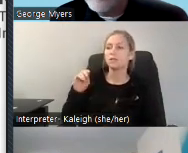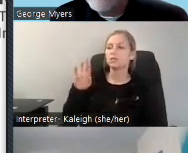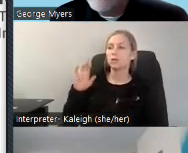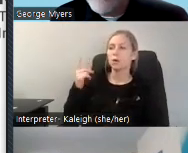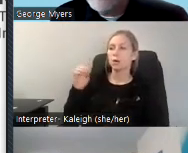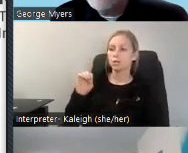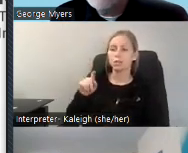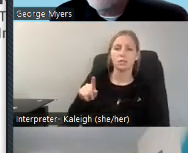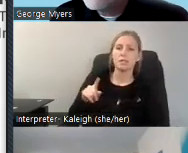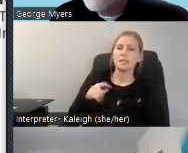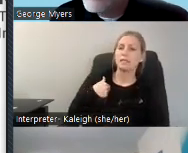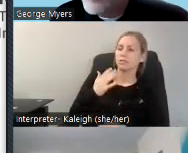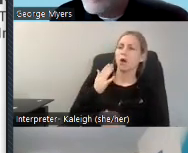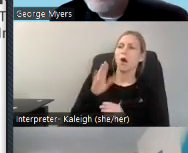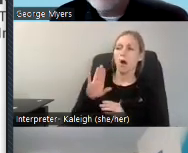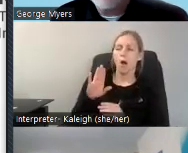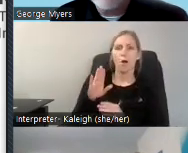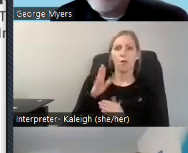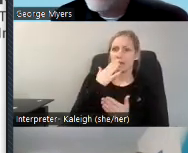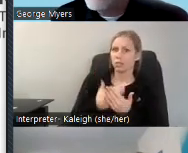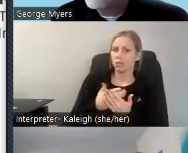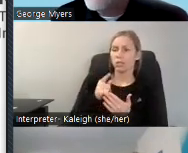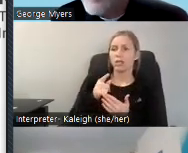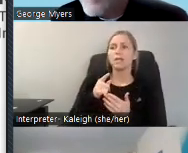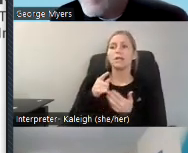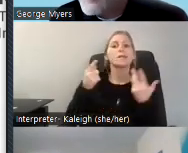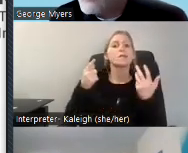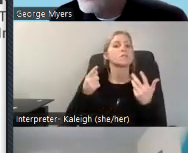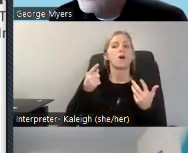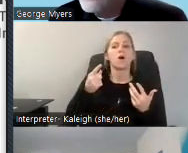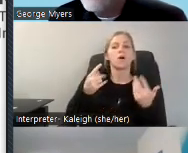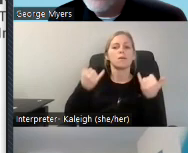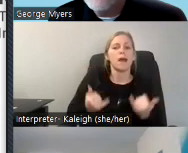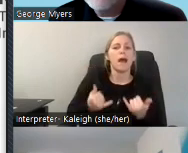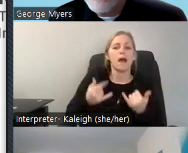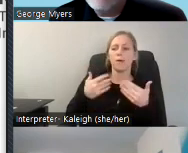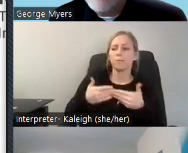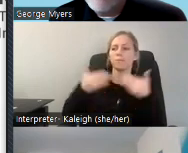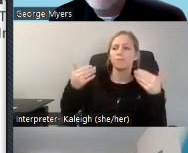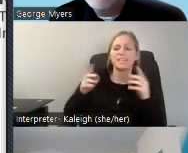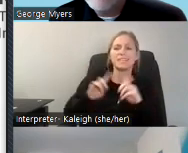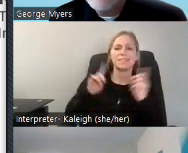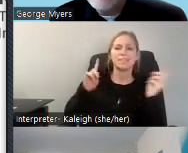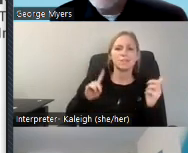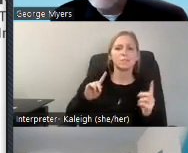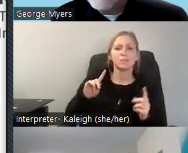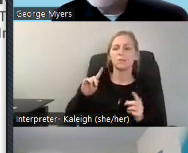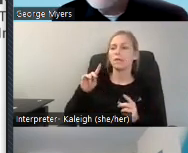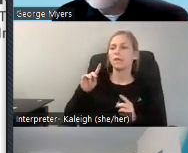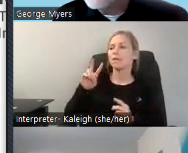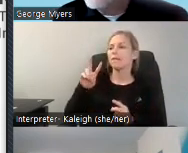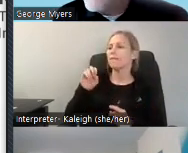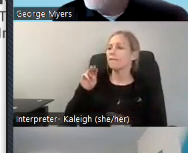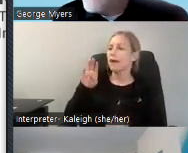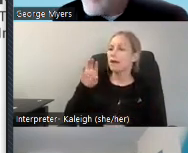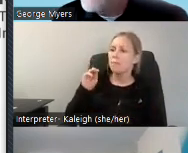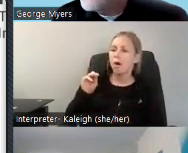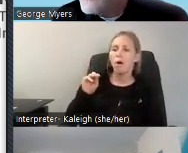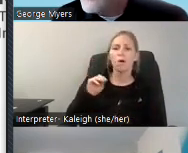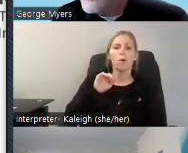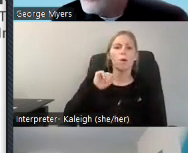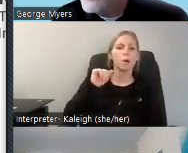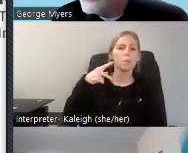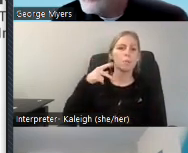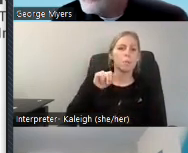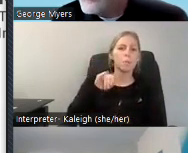other things that people might use for the same purpose, like Venmo or PayPal, that also have apps. What makes Yeah, this my a better